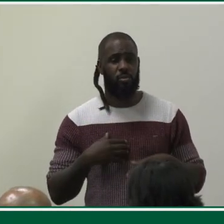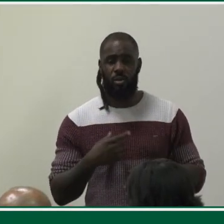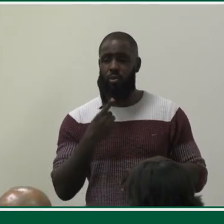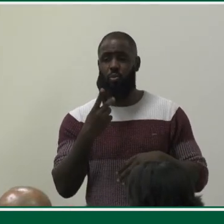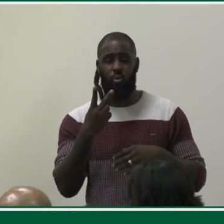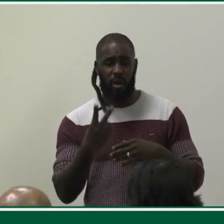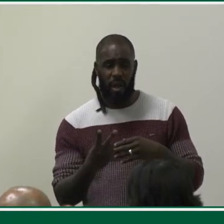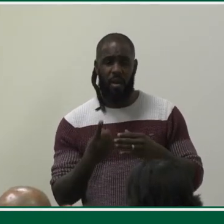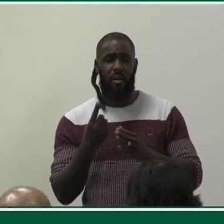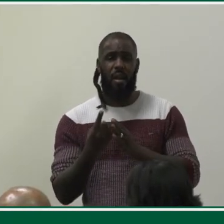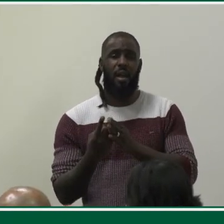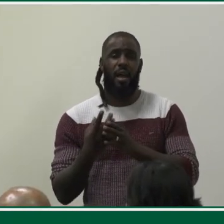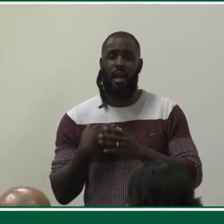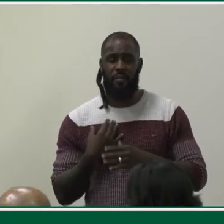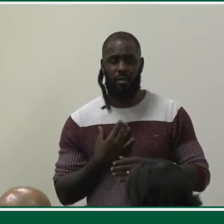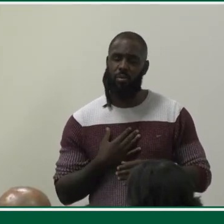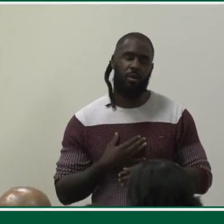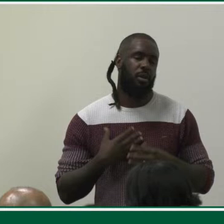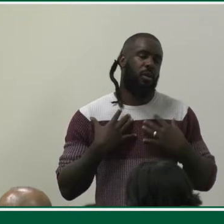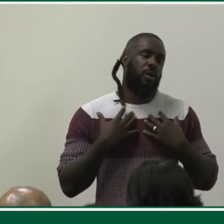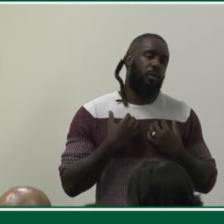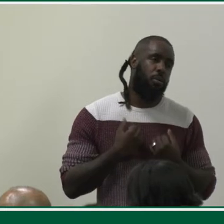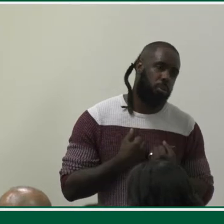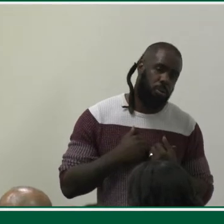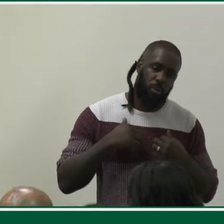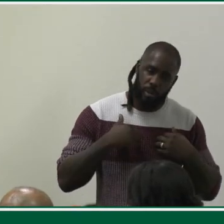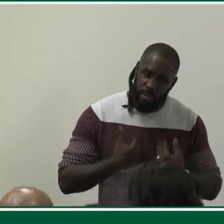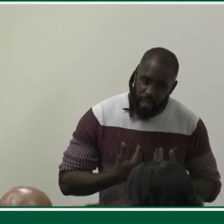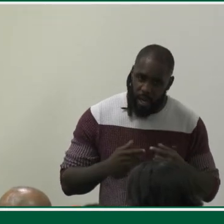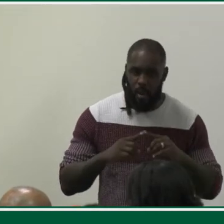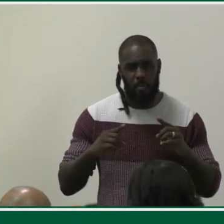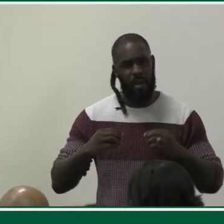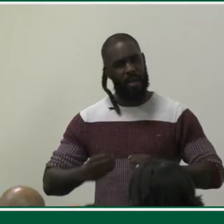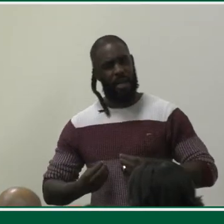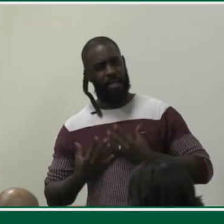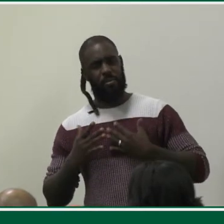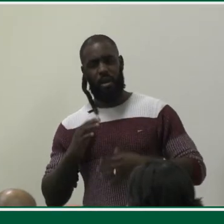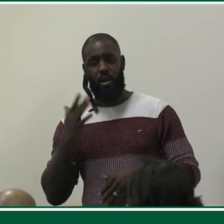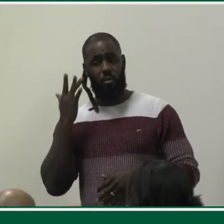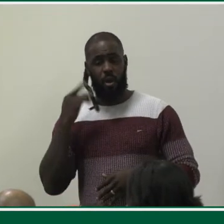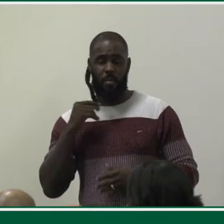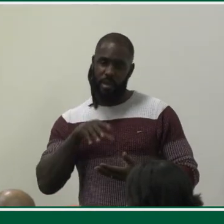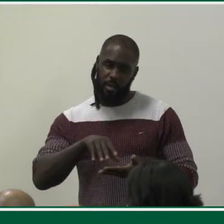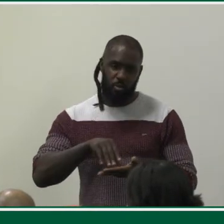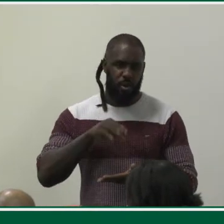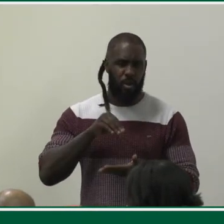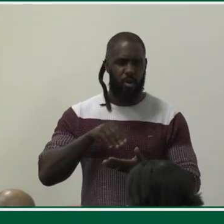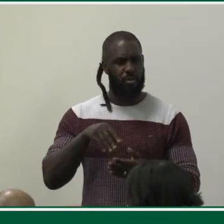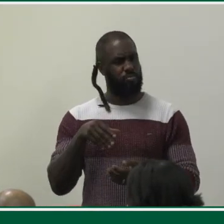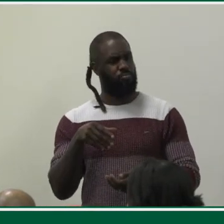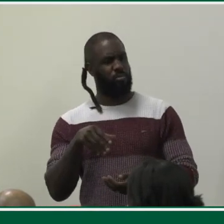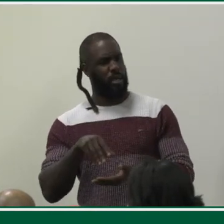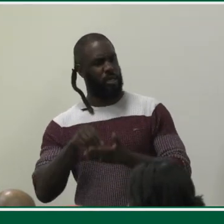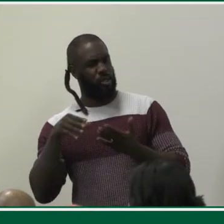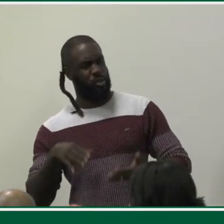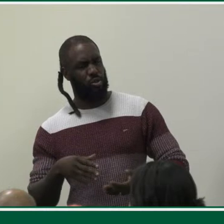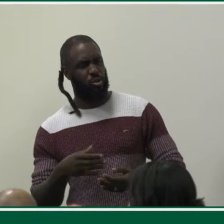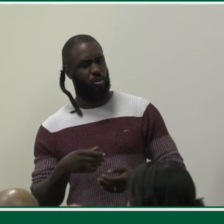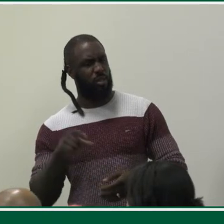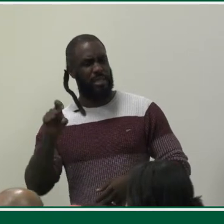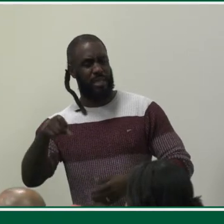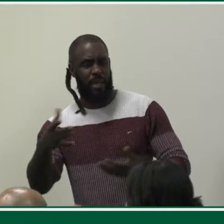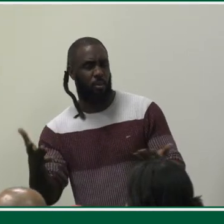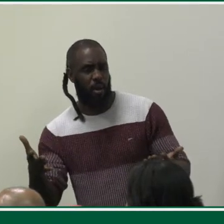exhausting and inspiring at the same time, because we learned what our students are in need of. And what it came down